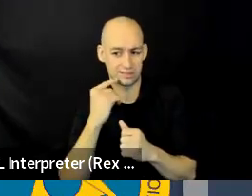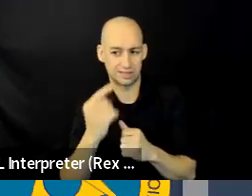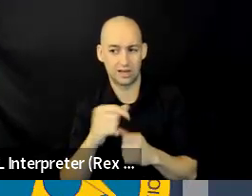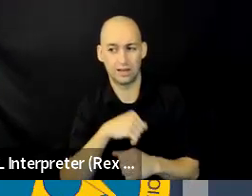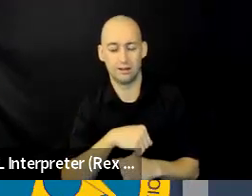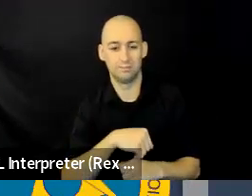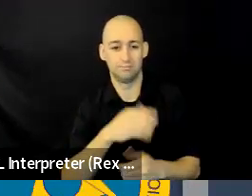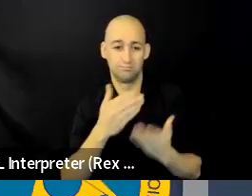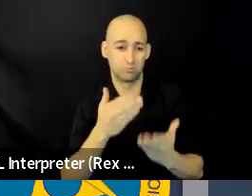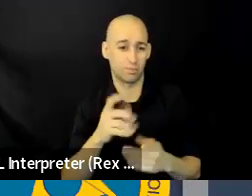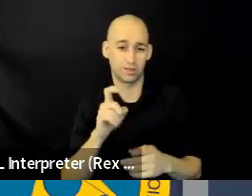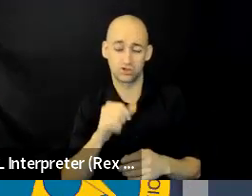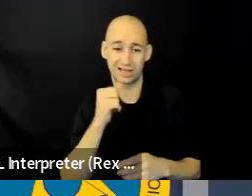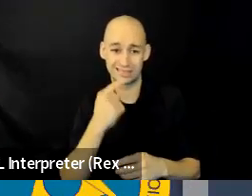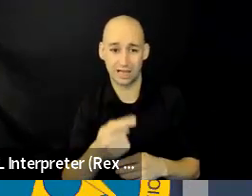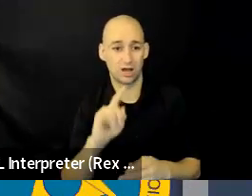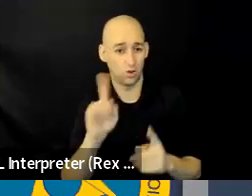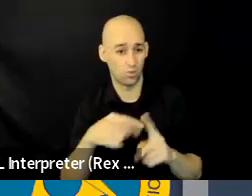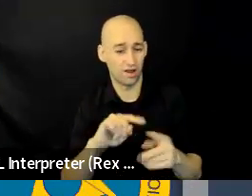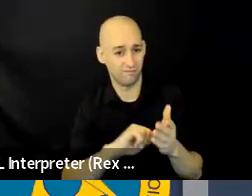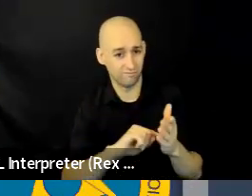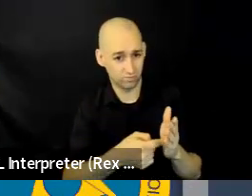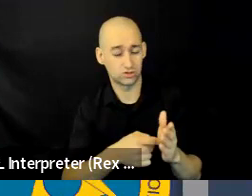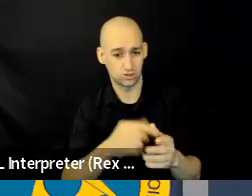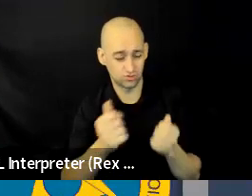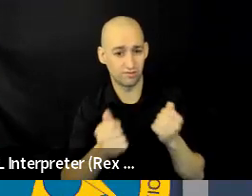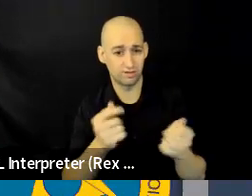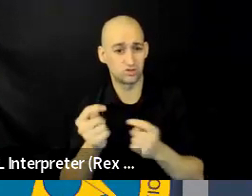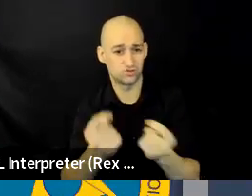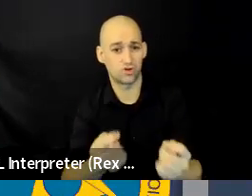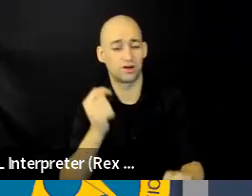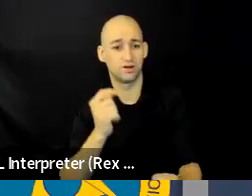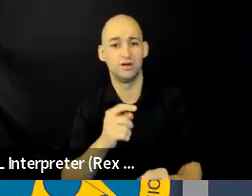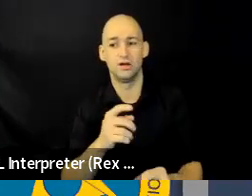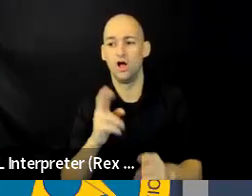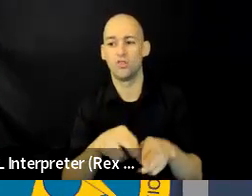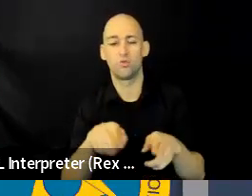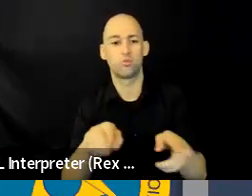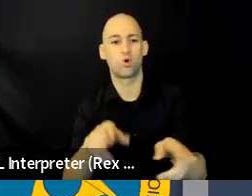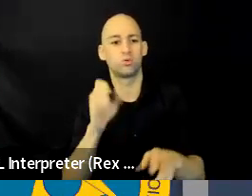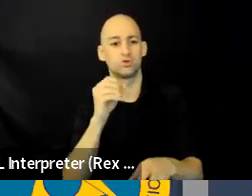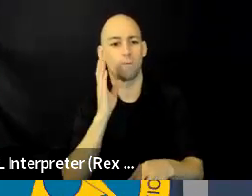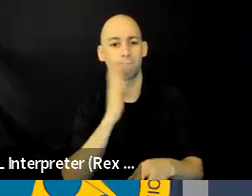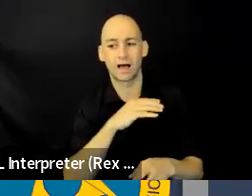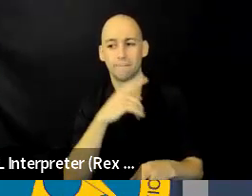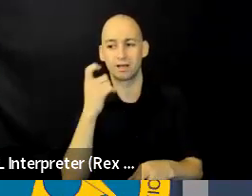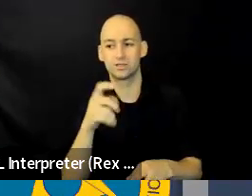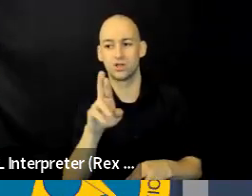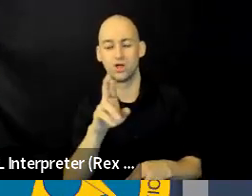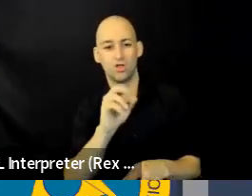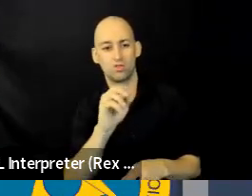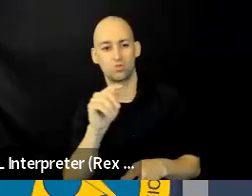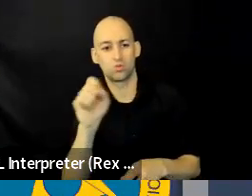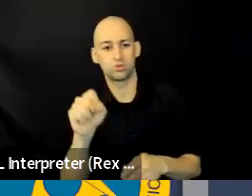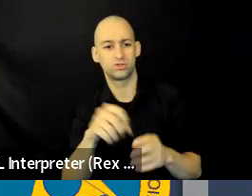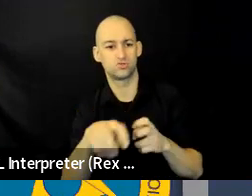shouldn't say this, but back when I first started driving truck in '73, the road was so bad because the roots of the redwoods kind of travel high, as you well